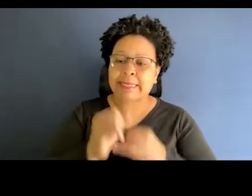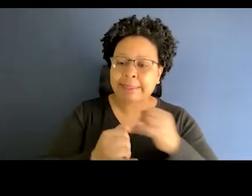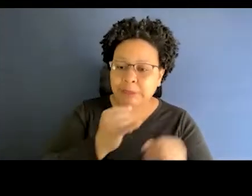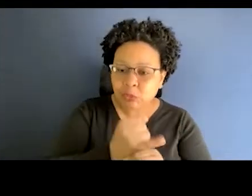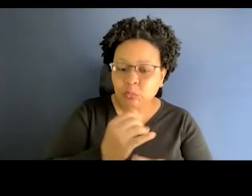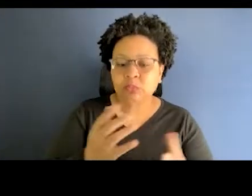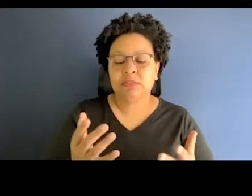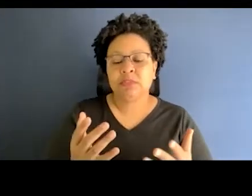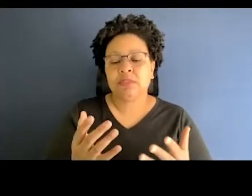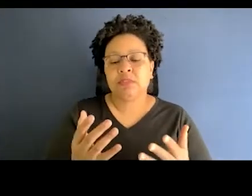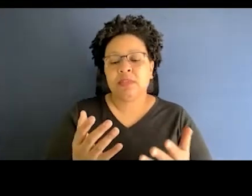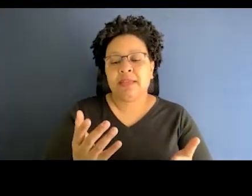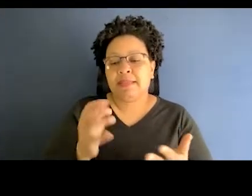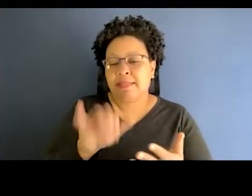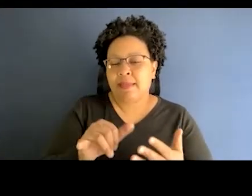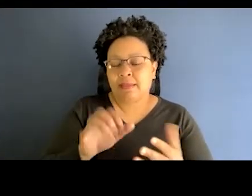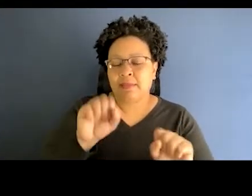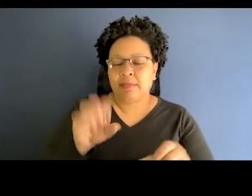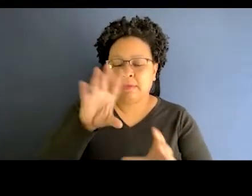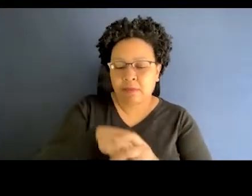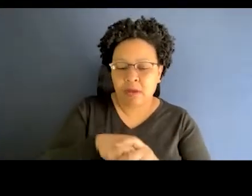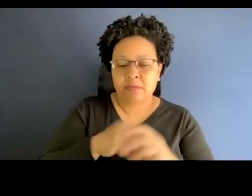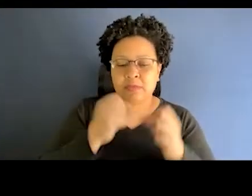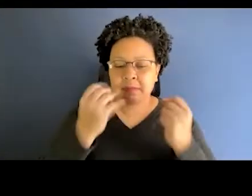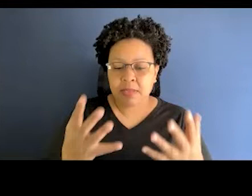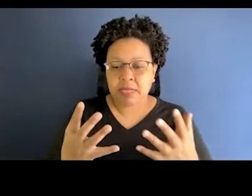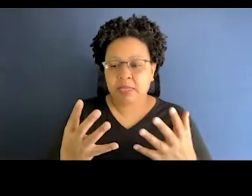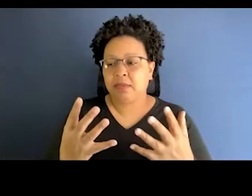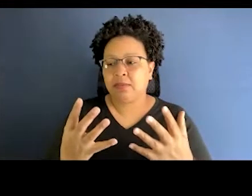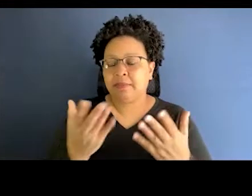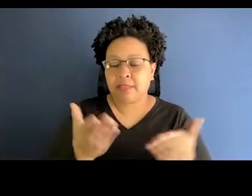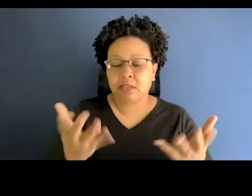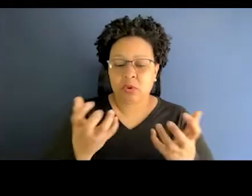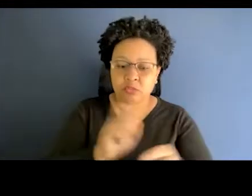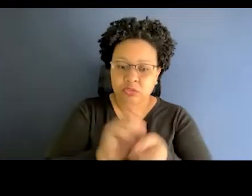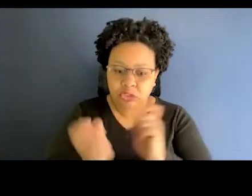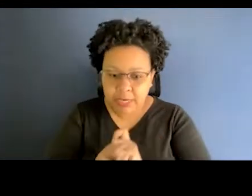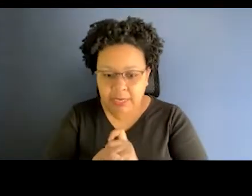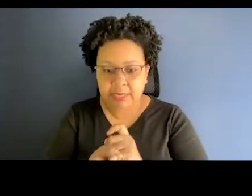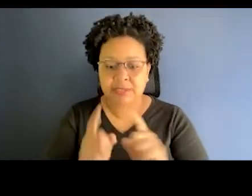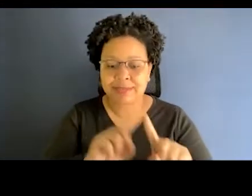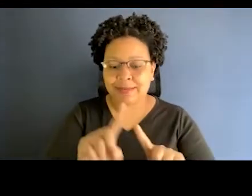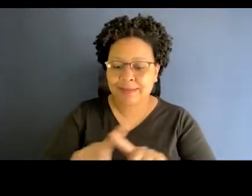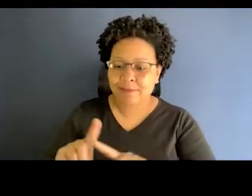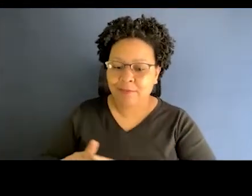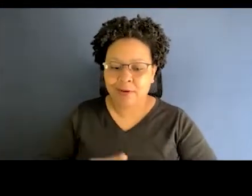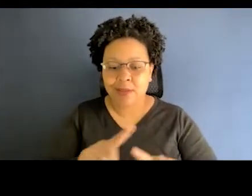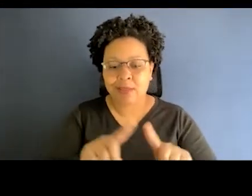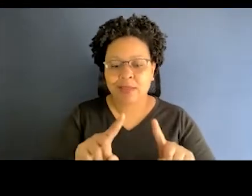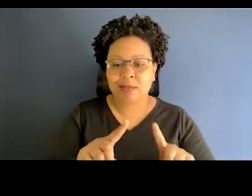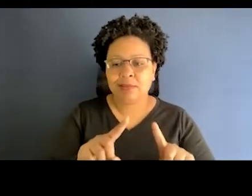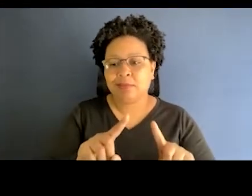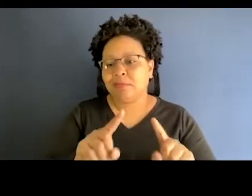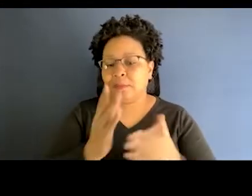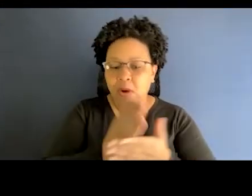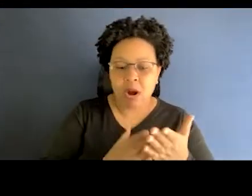make change in different aspects of the disability community. I serve on a multitude of different boards, advocating for